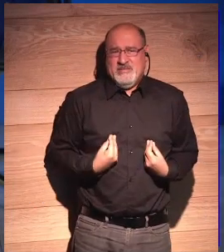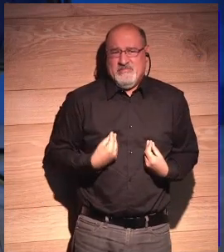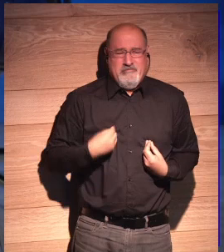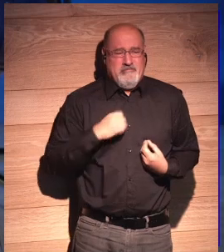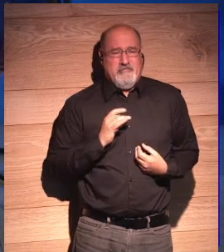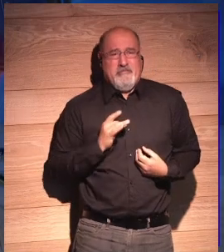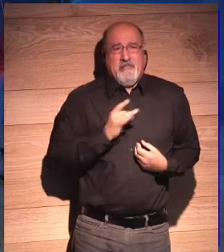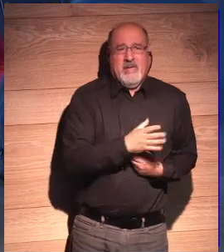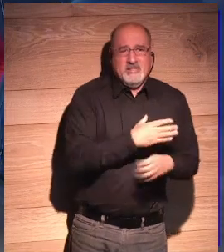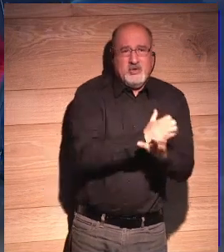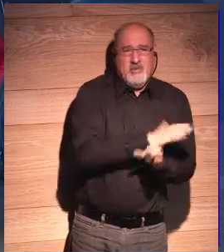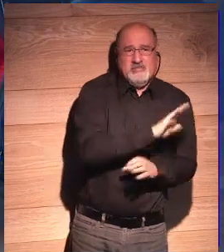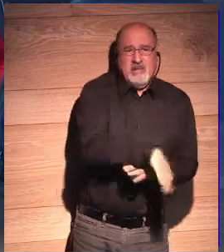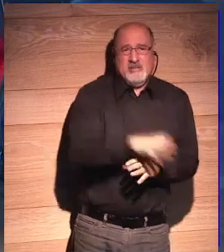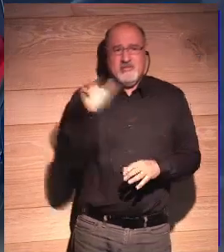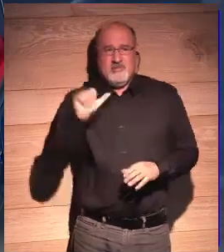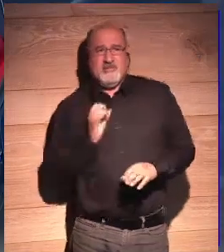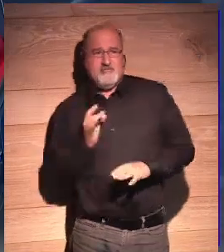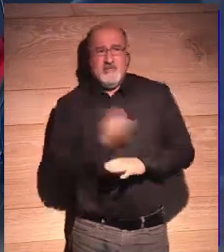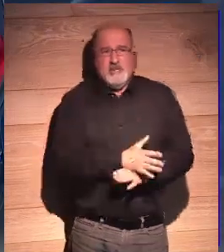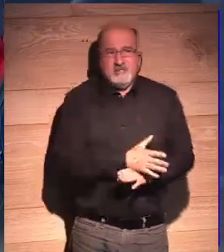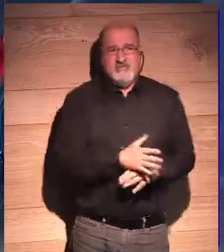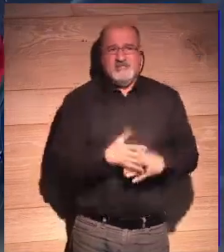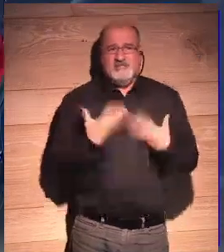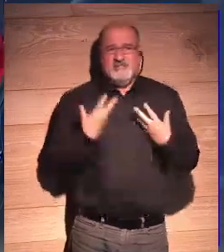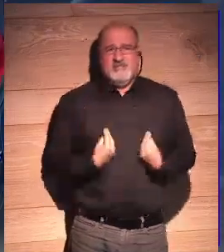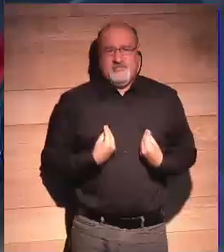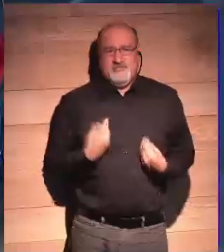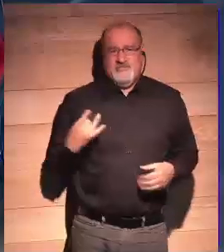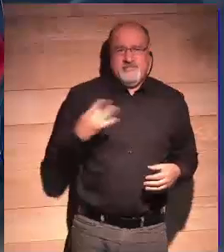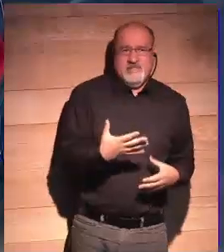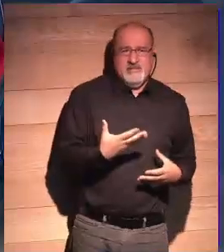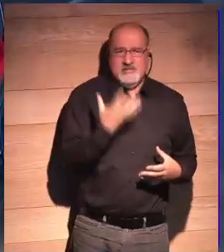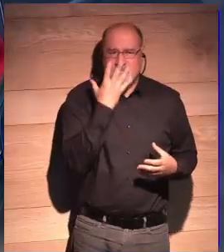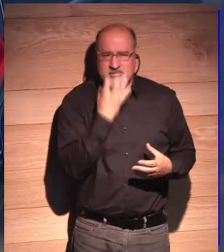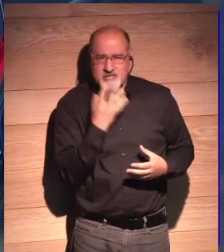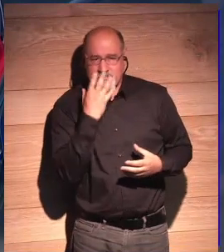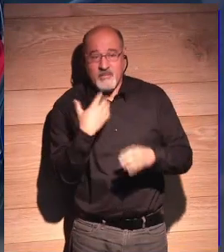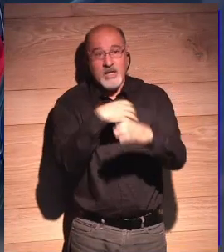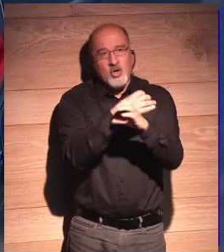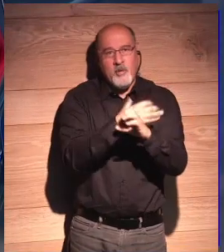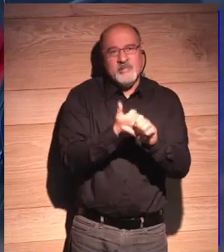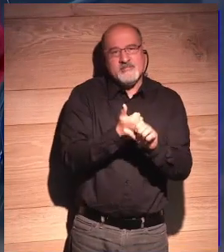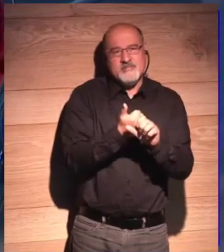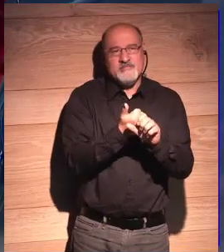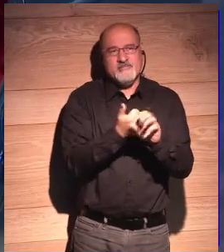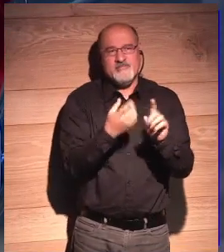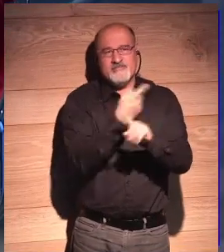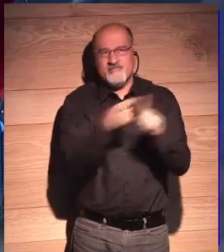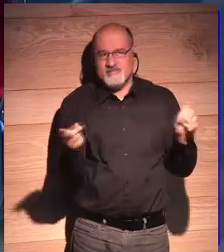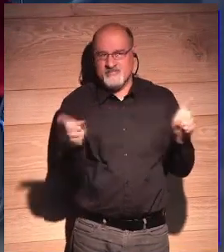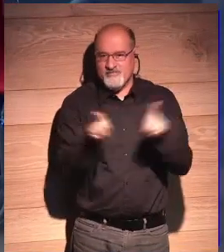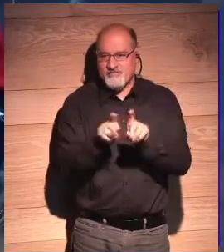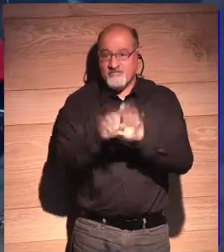cómic, si mal no quiero recordar. O sea, que sí que el cómic. So sorry. Maybe the end was a little